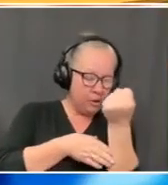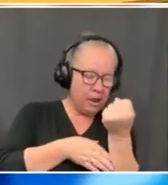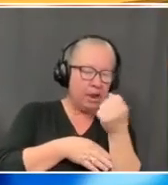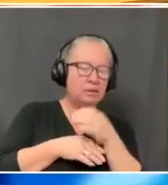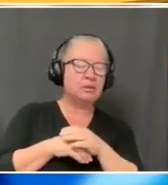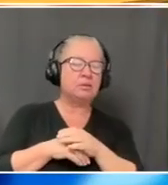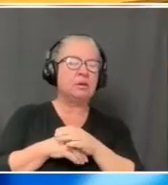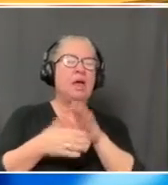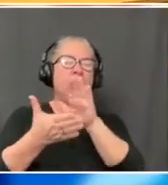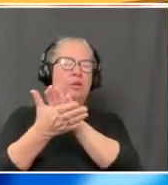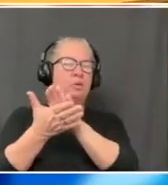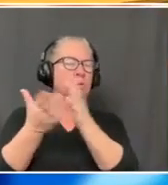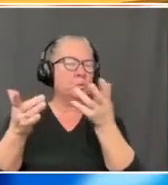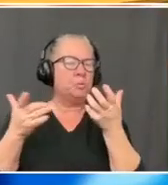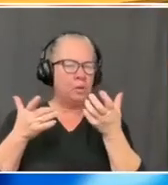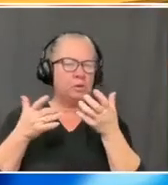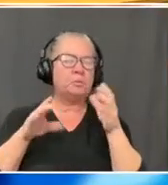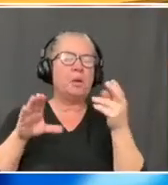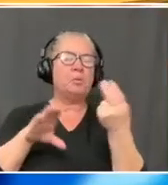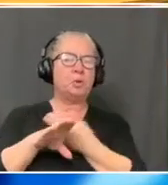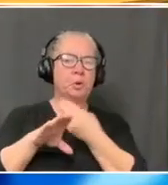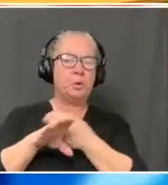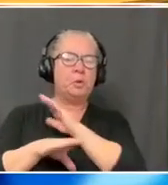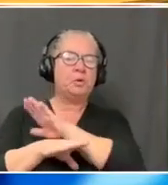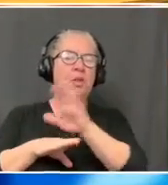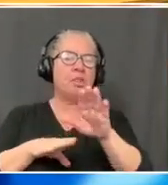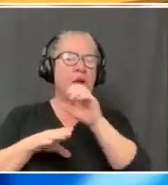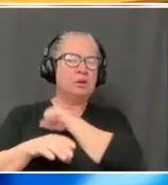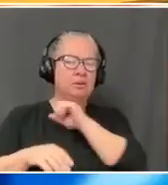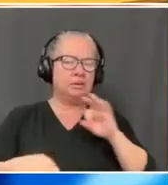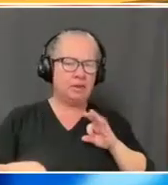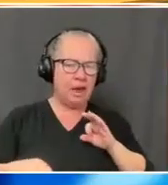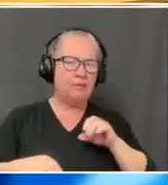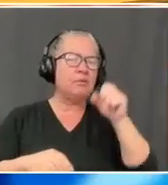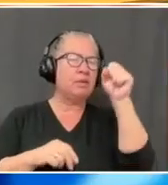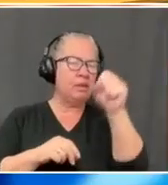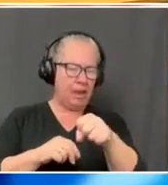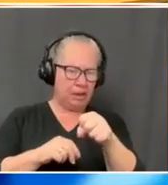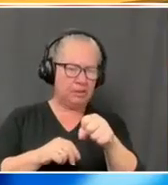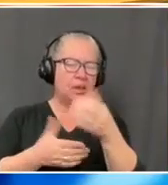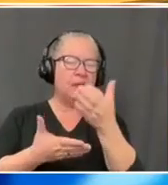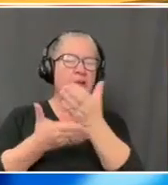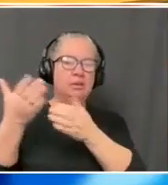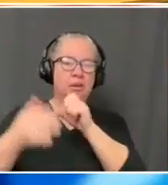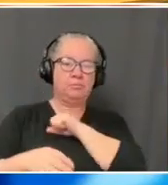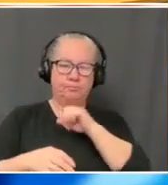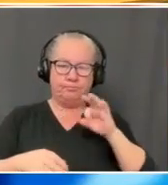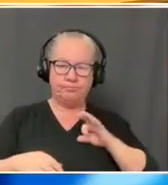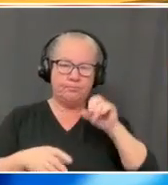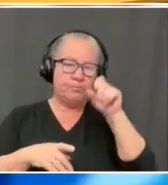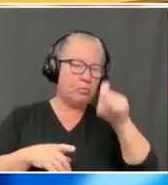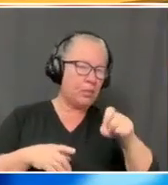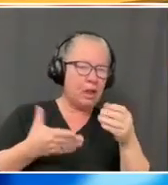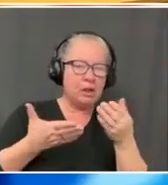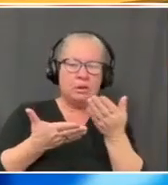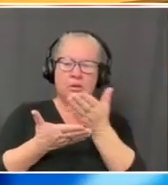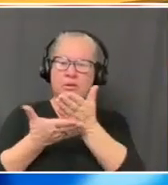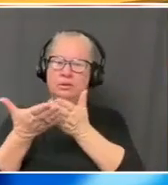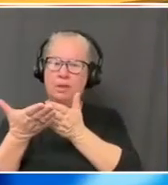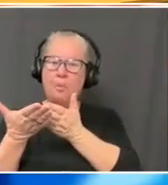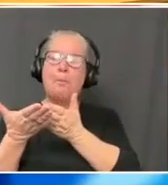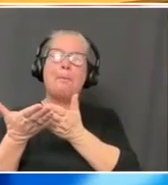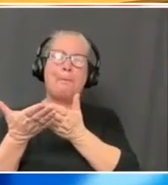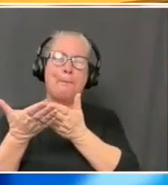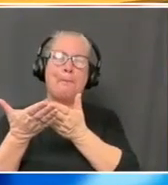to use, their own staff to be able to do that. Some schools will still need vendor support to be able to do that. I